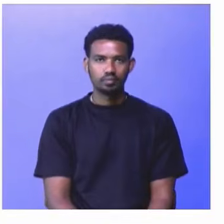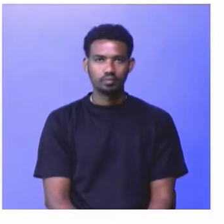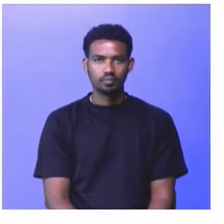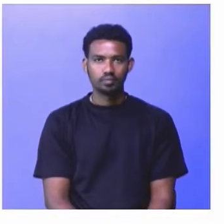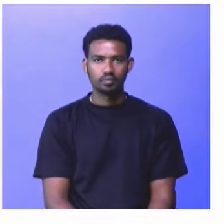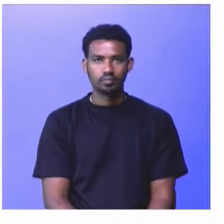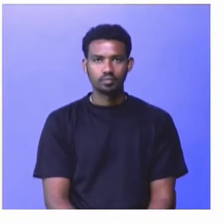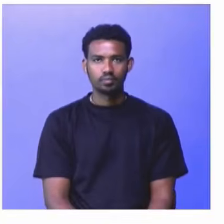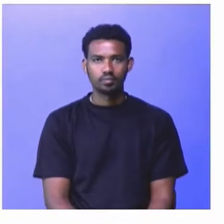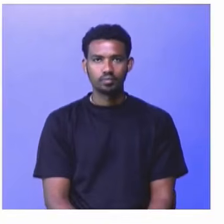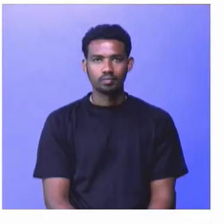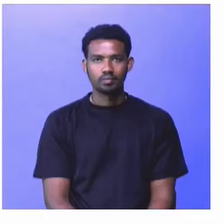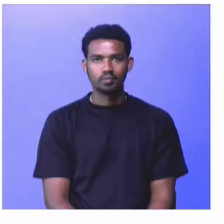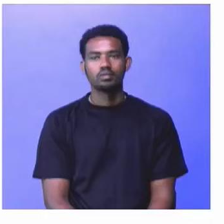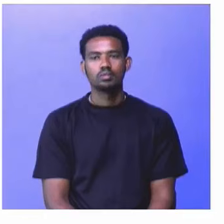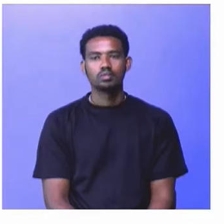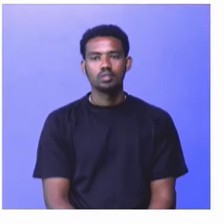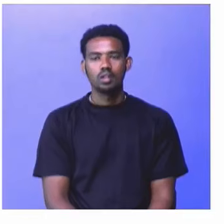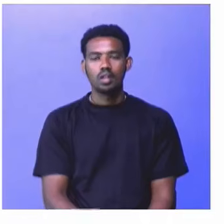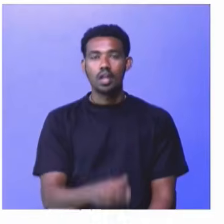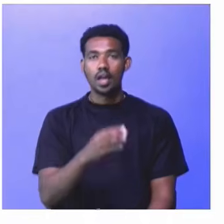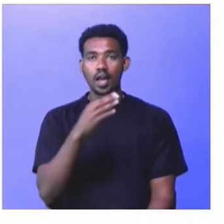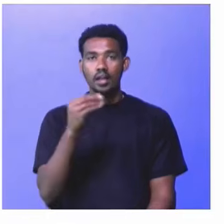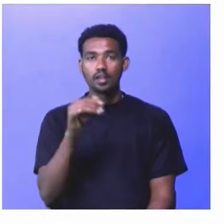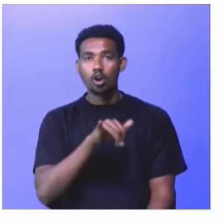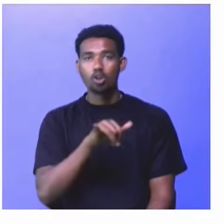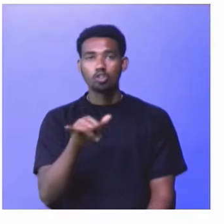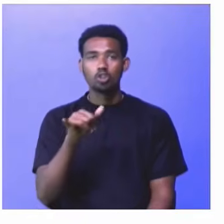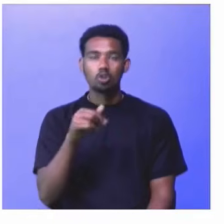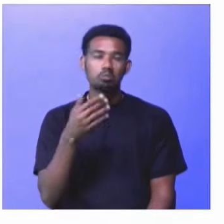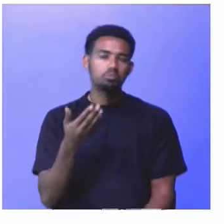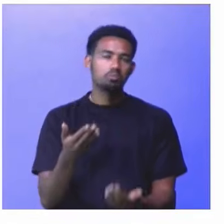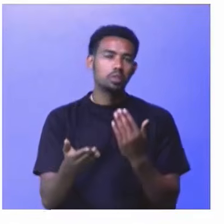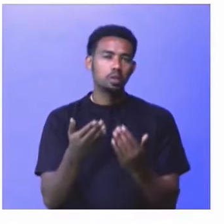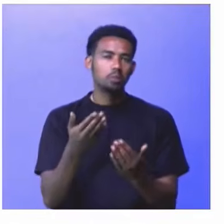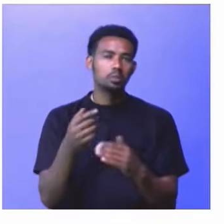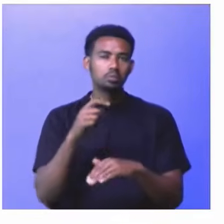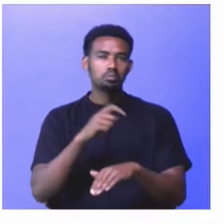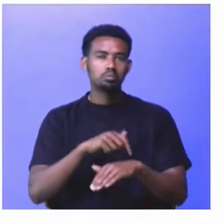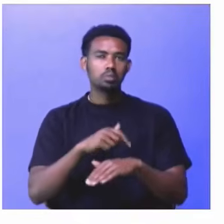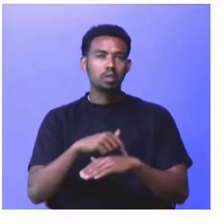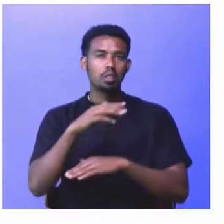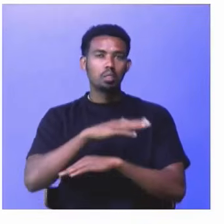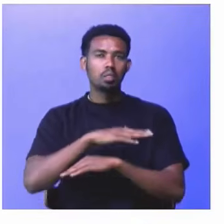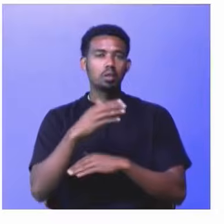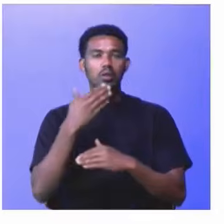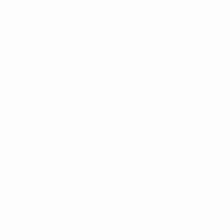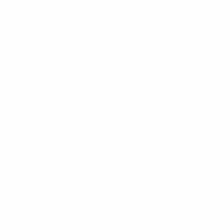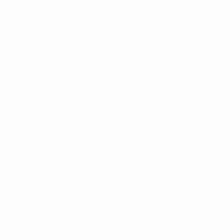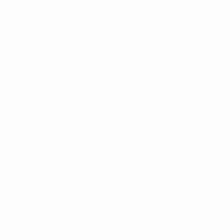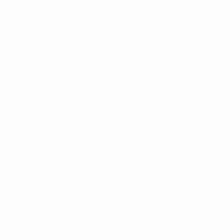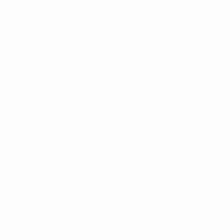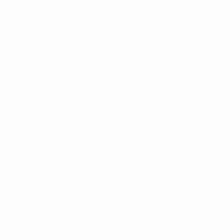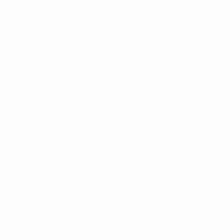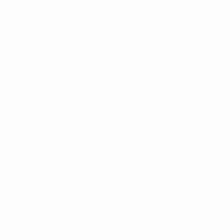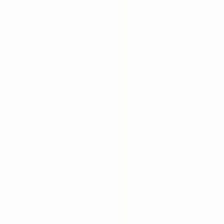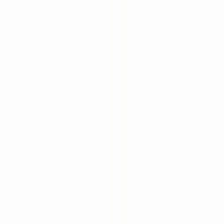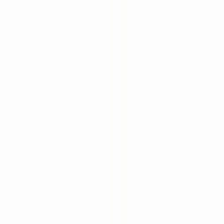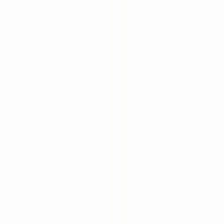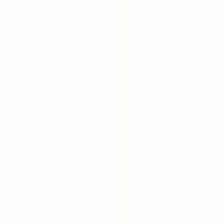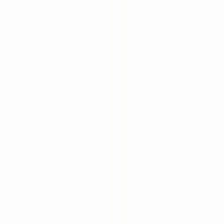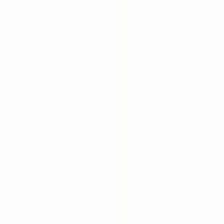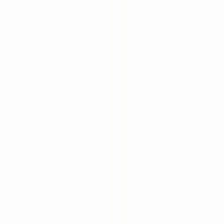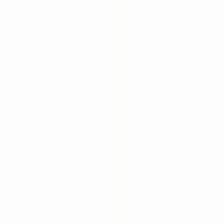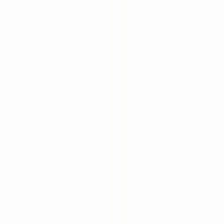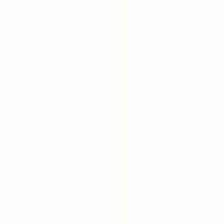afternoon. And also, if it is evening, you can say good evening. Students, these